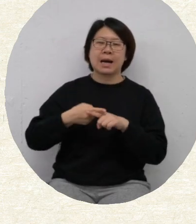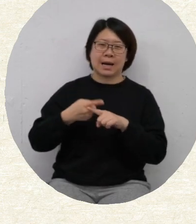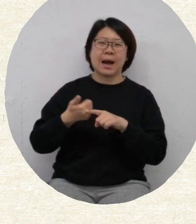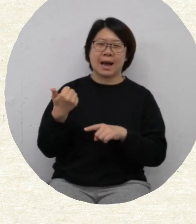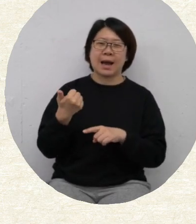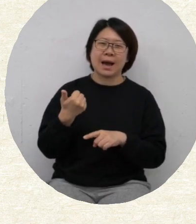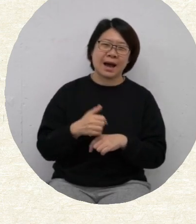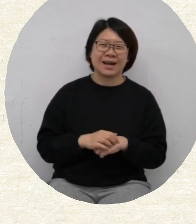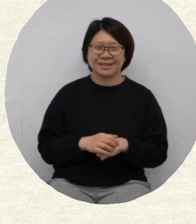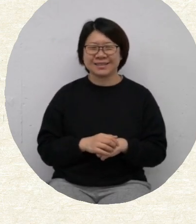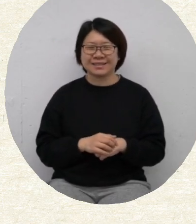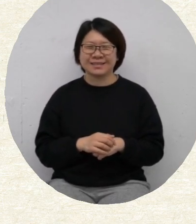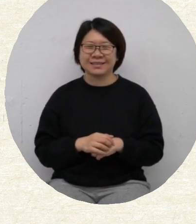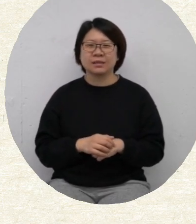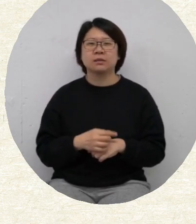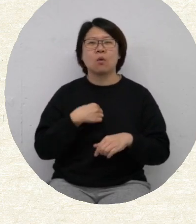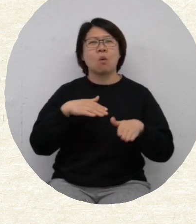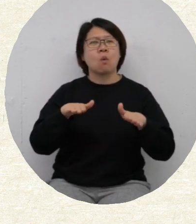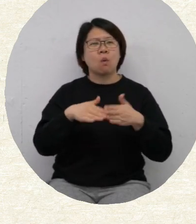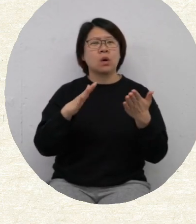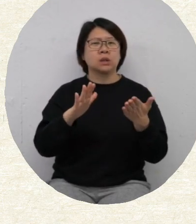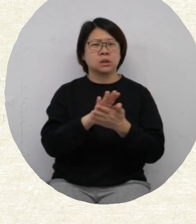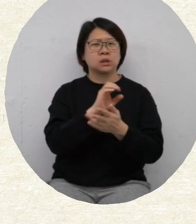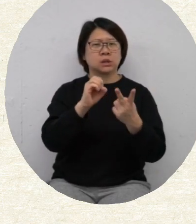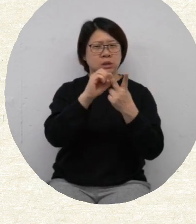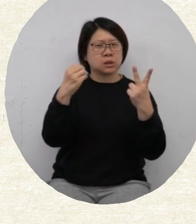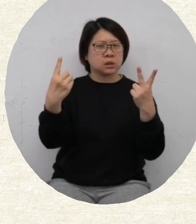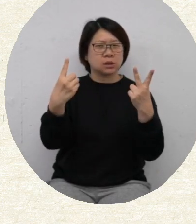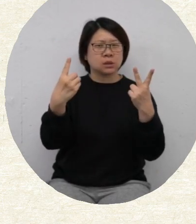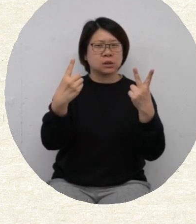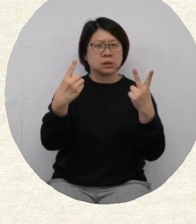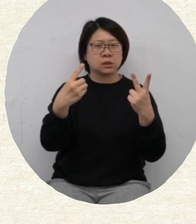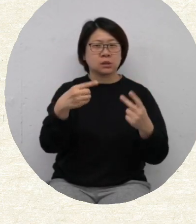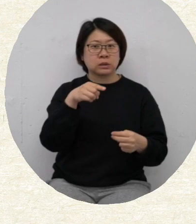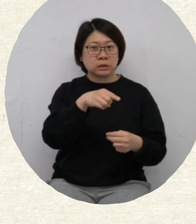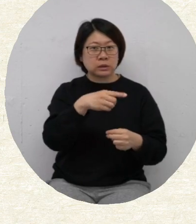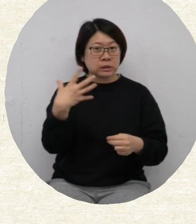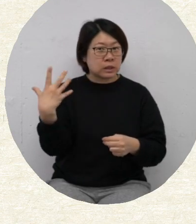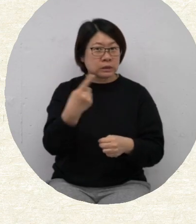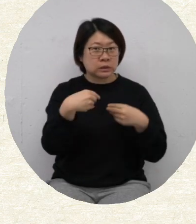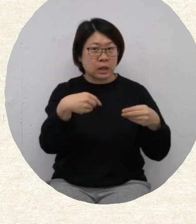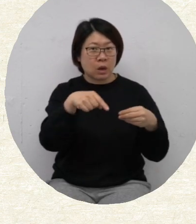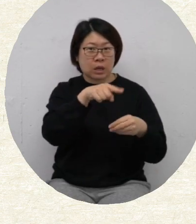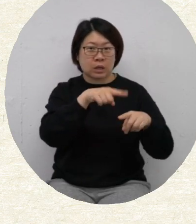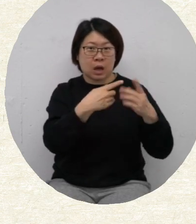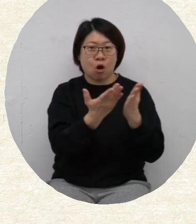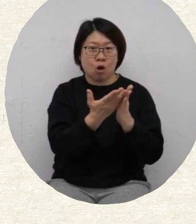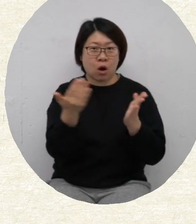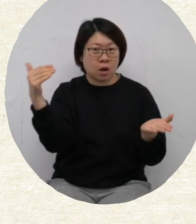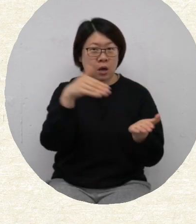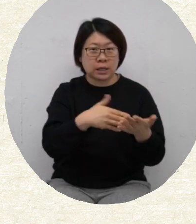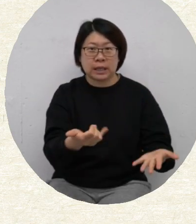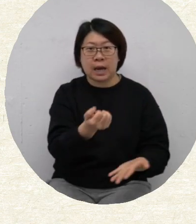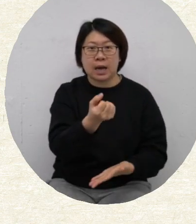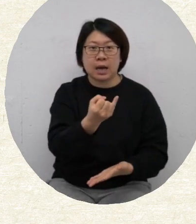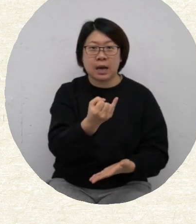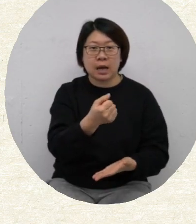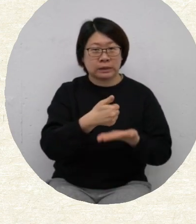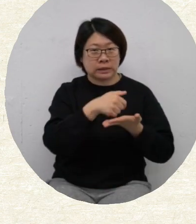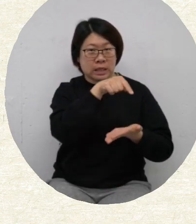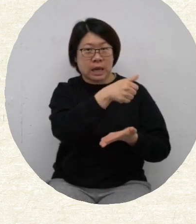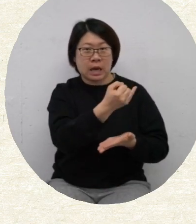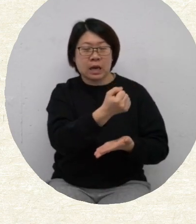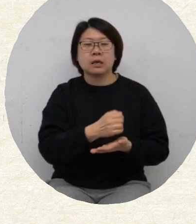Really? Yes. Yeah. I started in 2001. So it's the first uni that